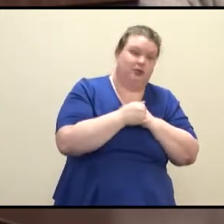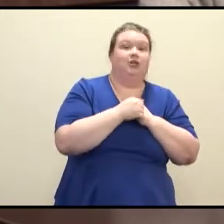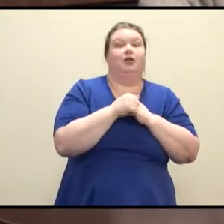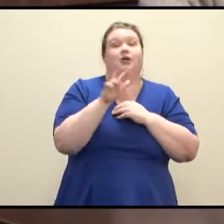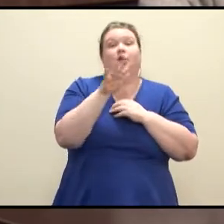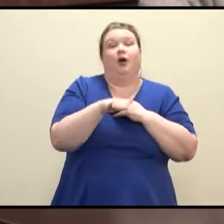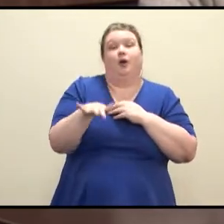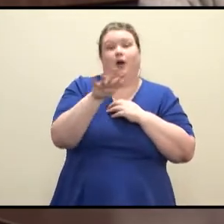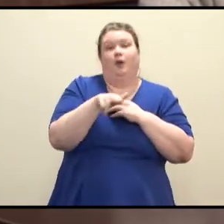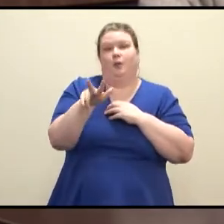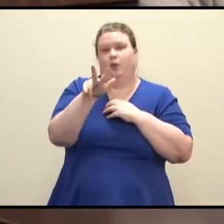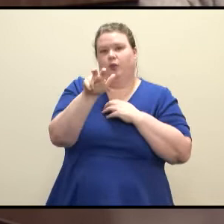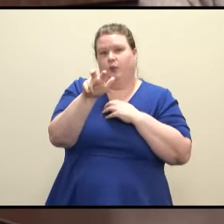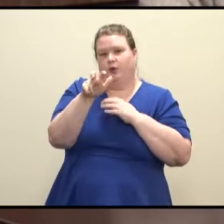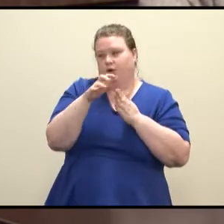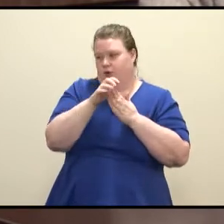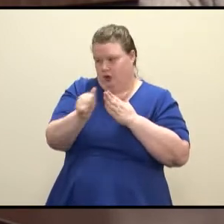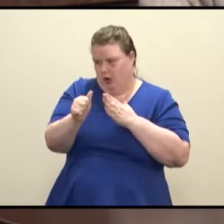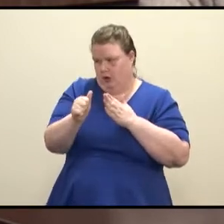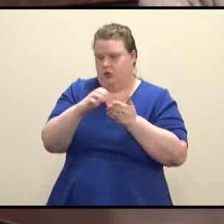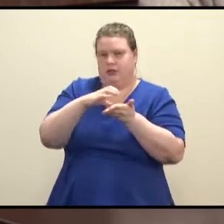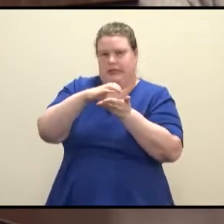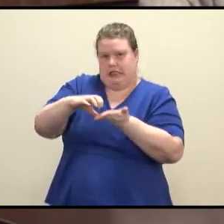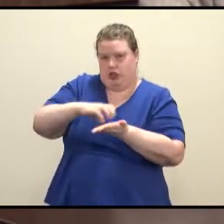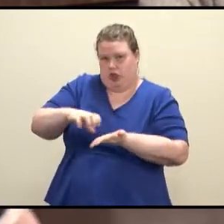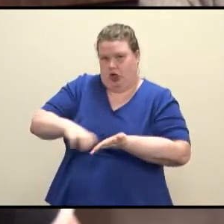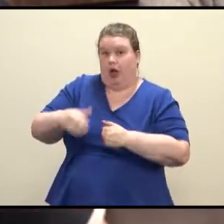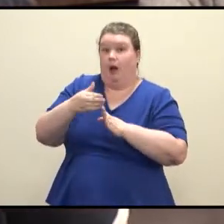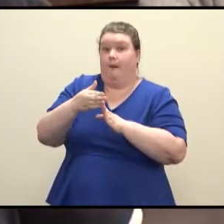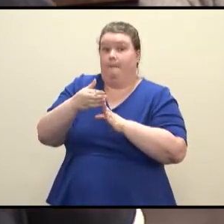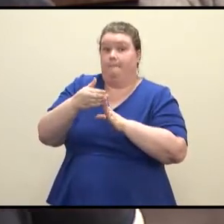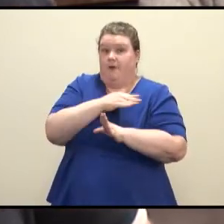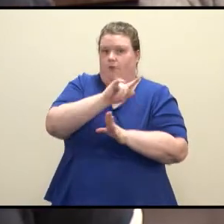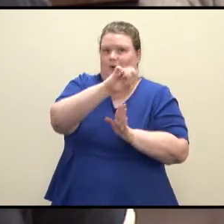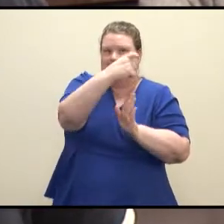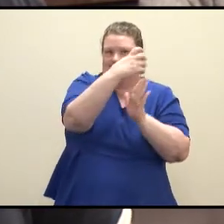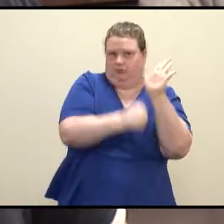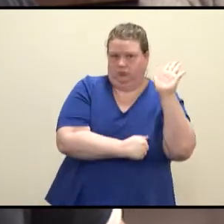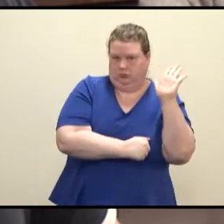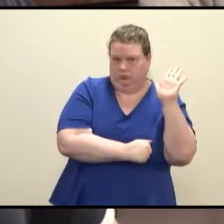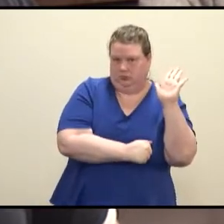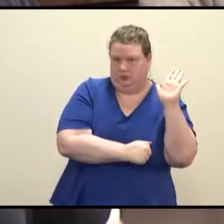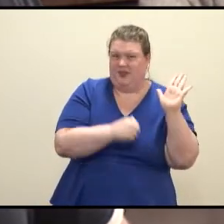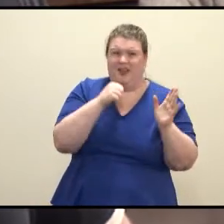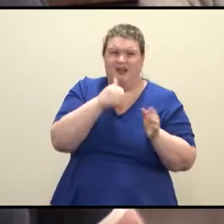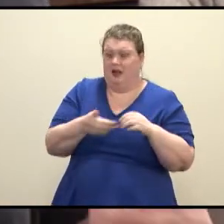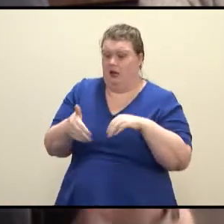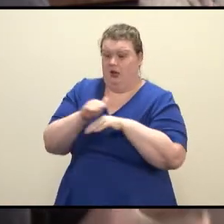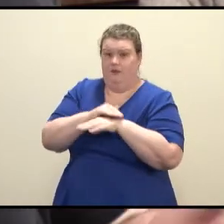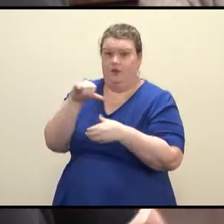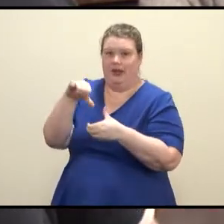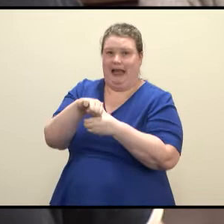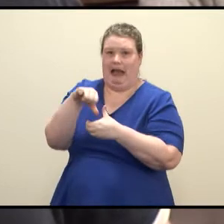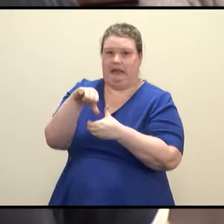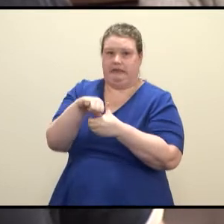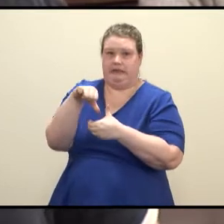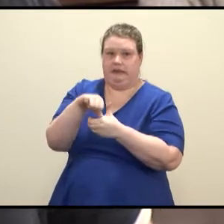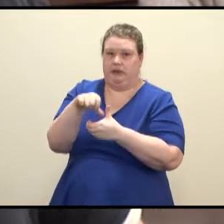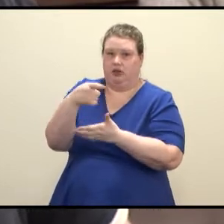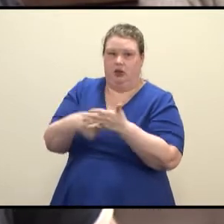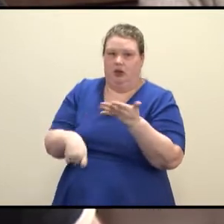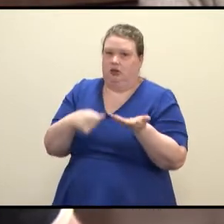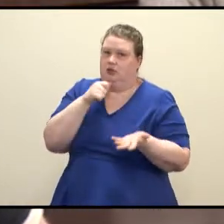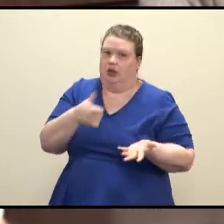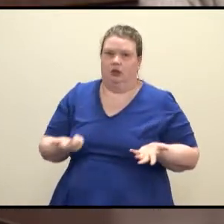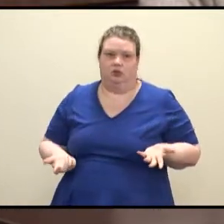check before taxes. At that point, it does not even cover the costs that we're paying at the pumps. Furthermore, my